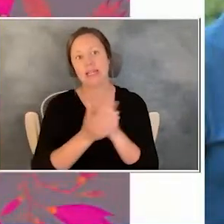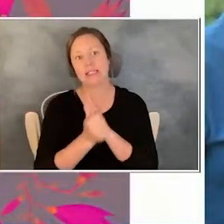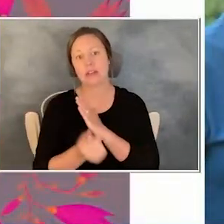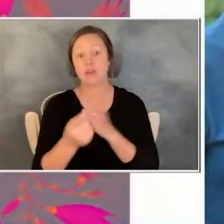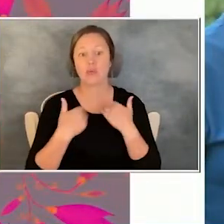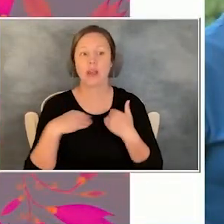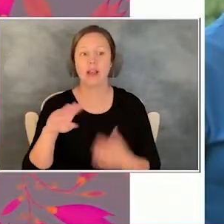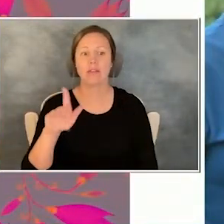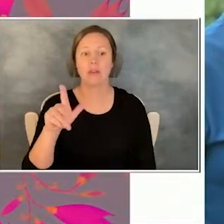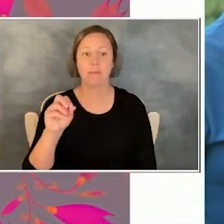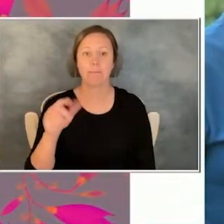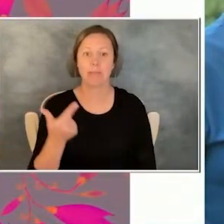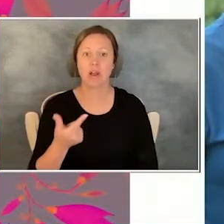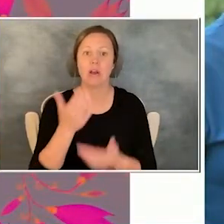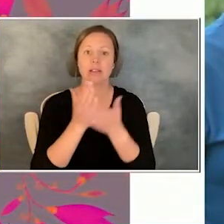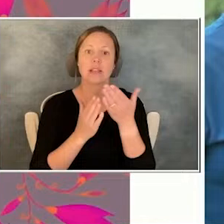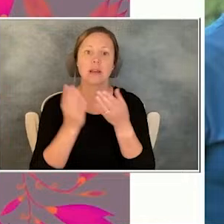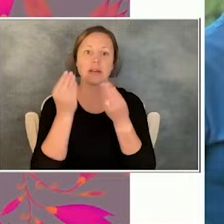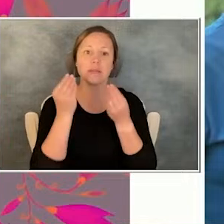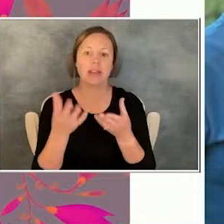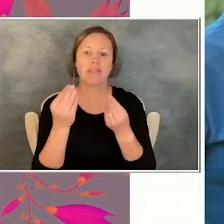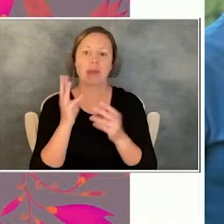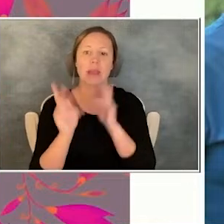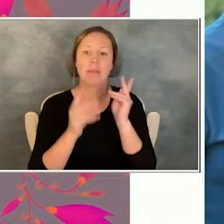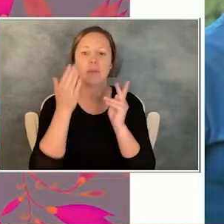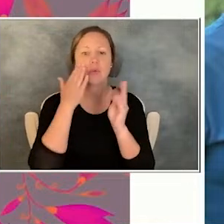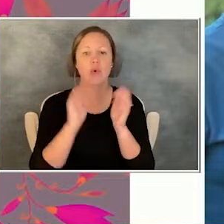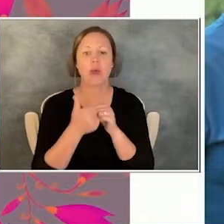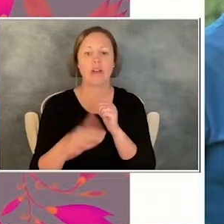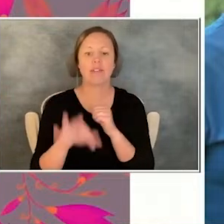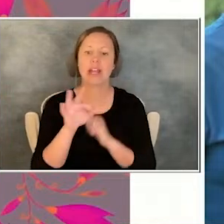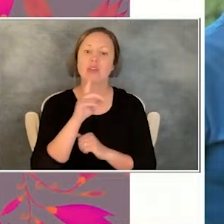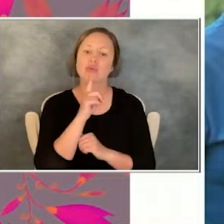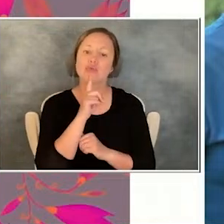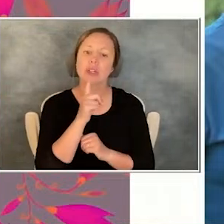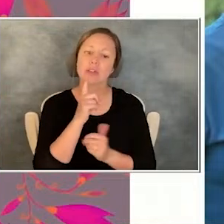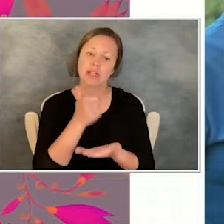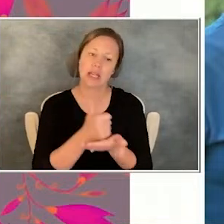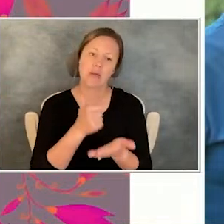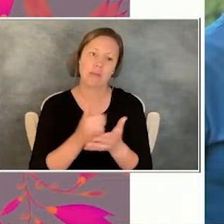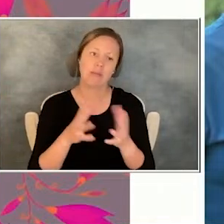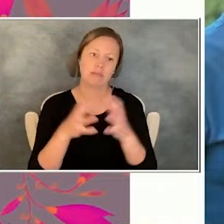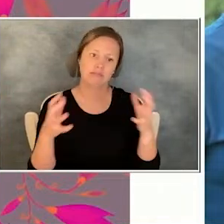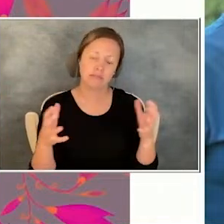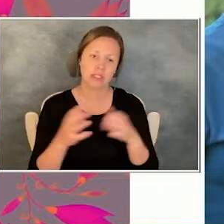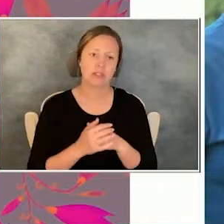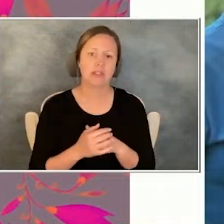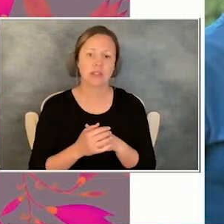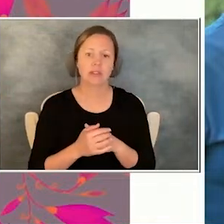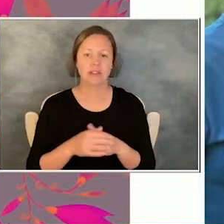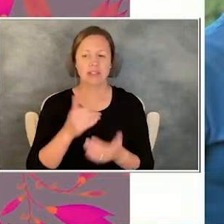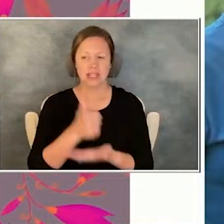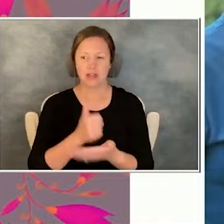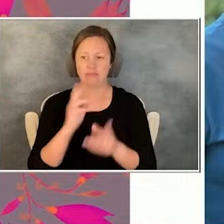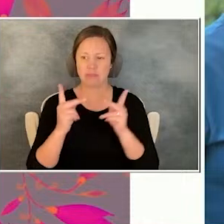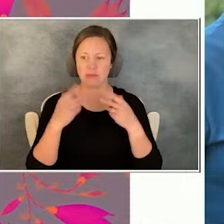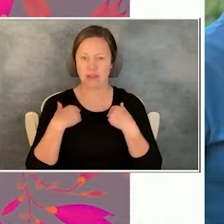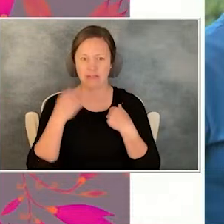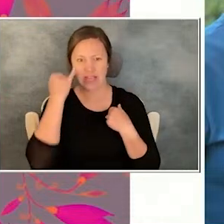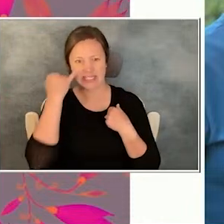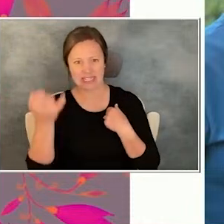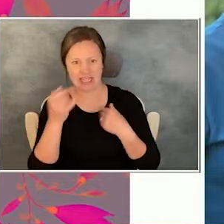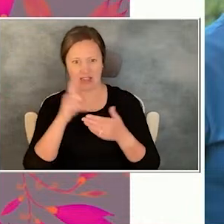We want to put some information up so that people know how to find it because it's really, really helpful. And just to kind of give people an idea of what it's like, you